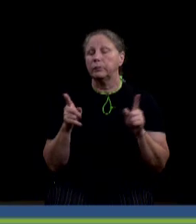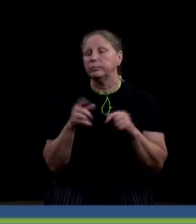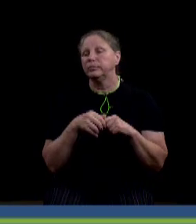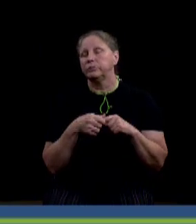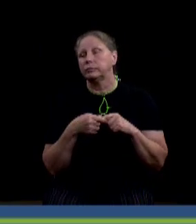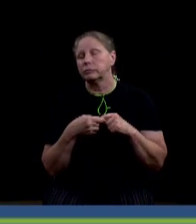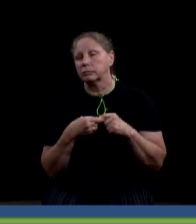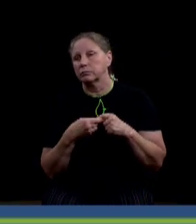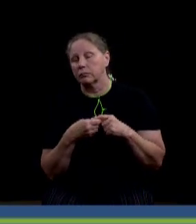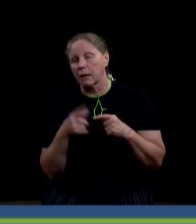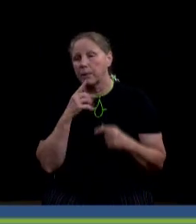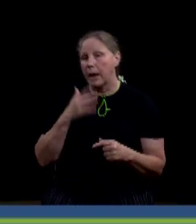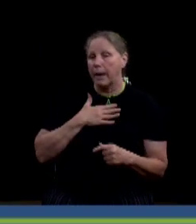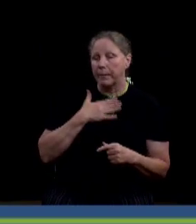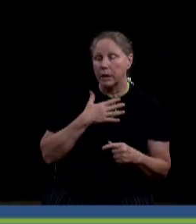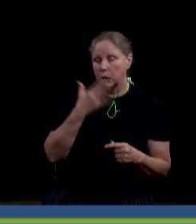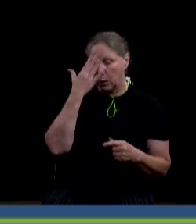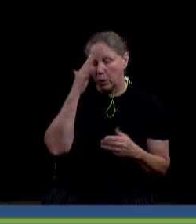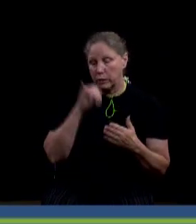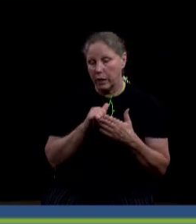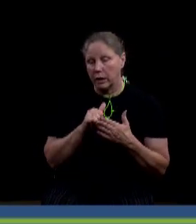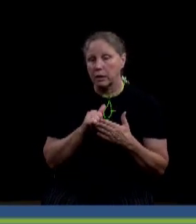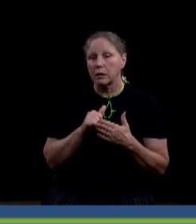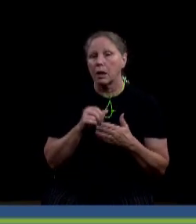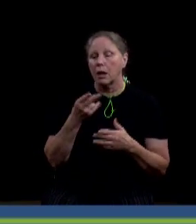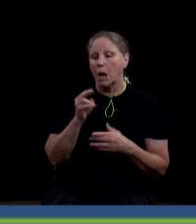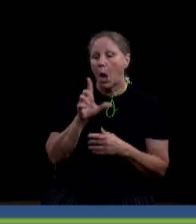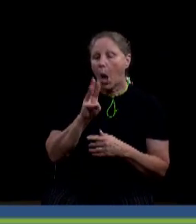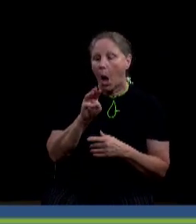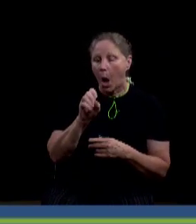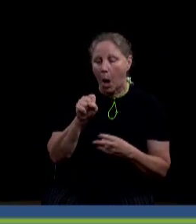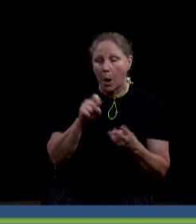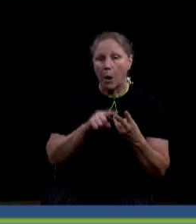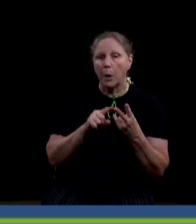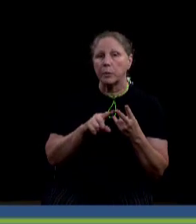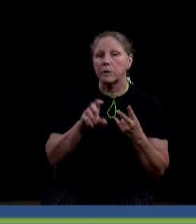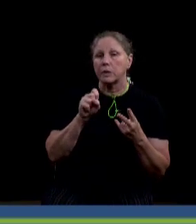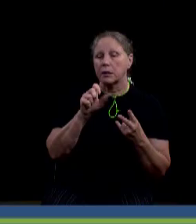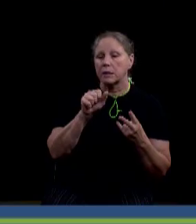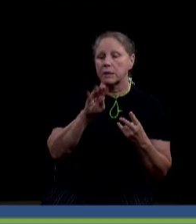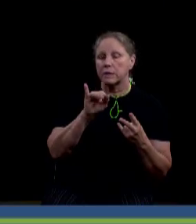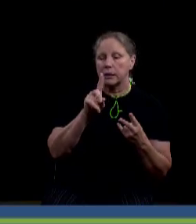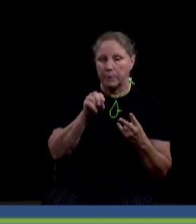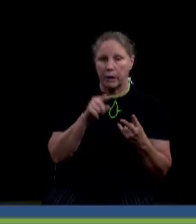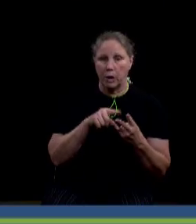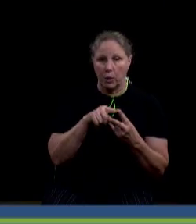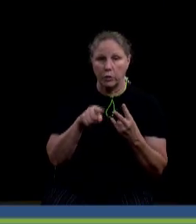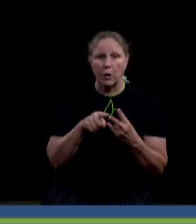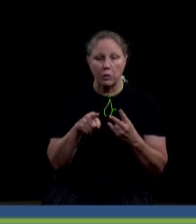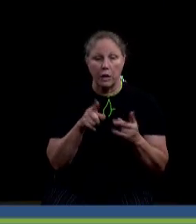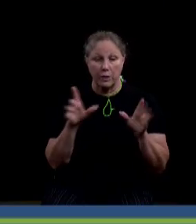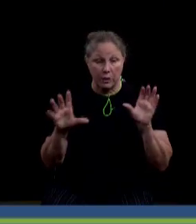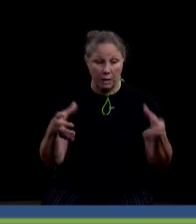Councilmember Holmes and Councilmember Sabito are at the helm of those task force that can make sure that information gets disseminated properly.